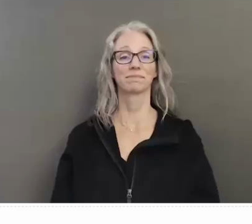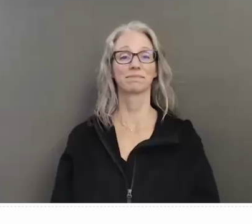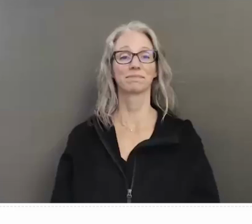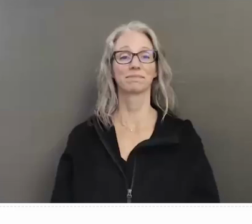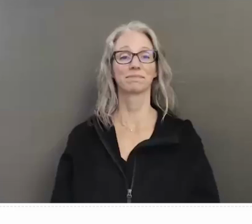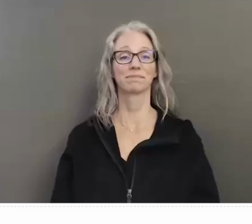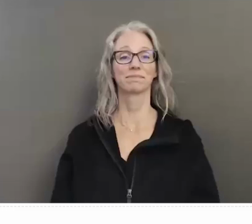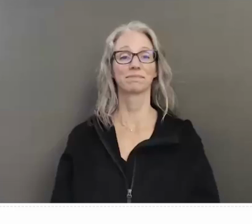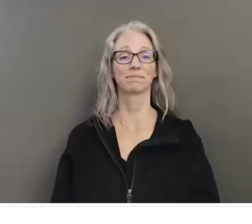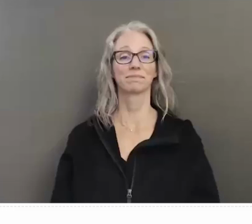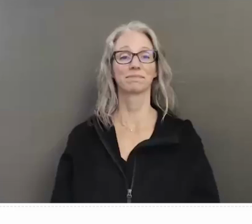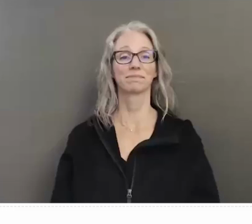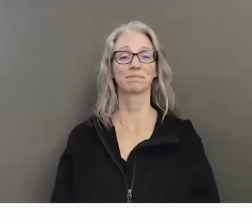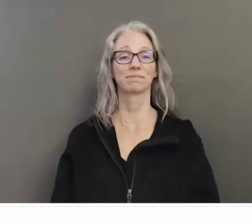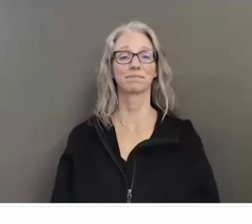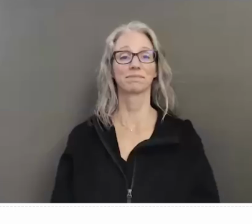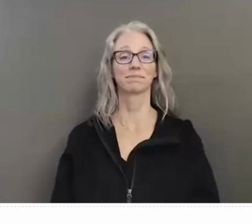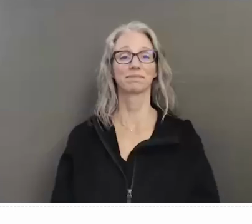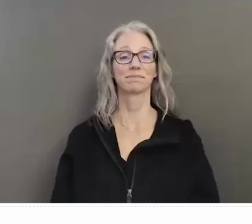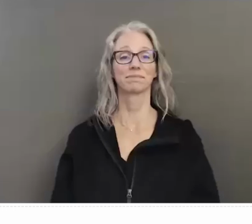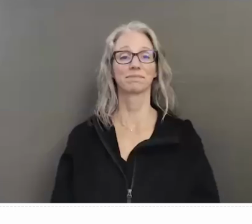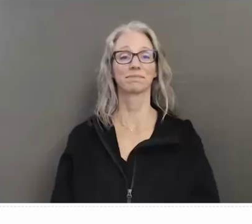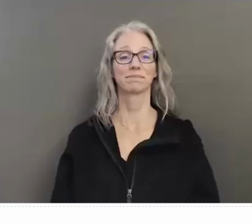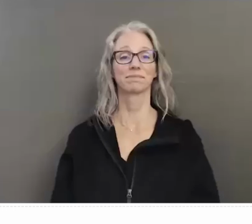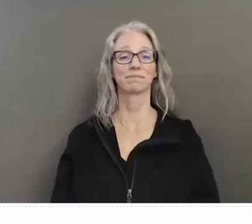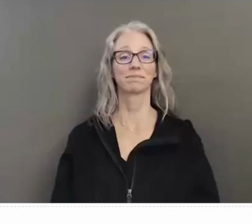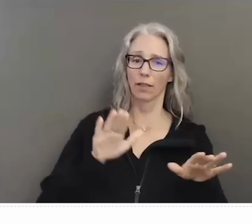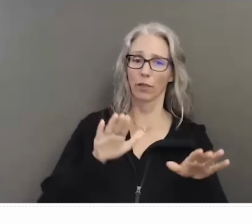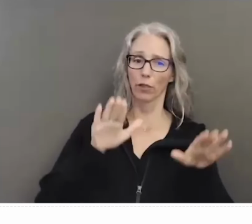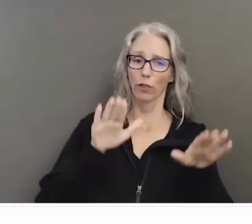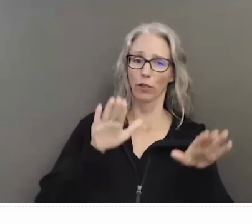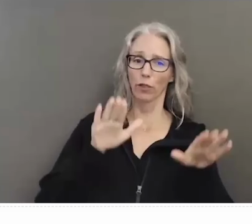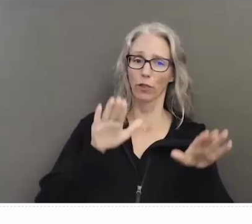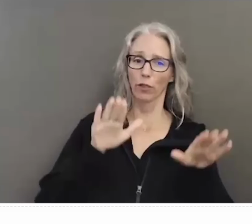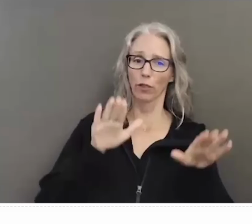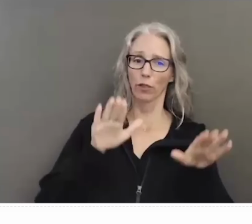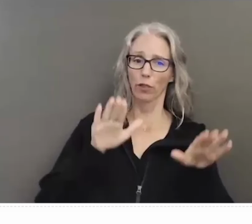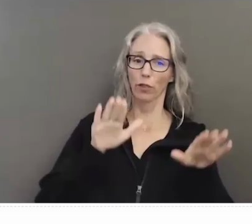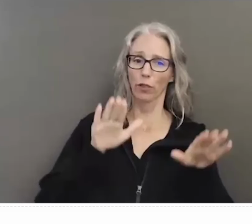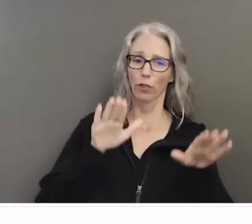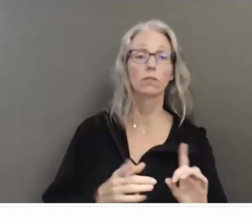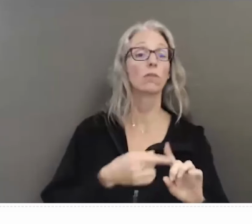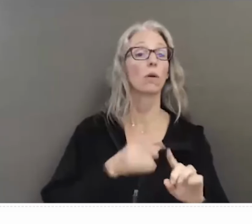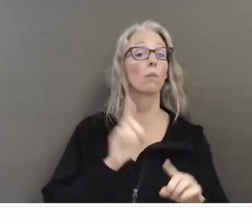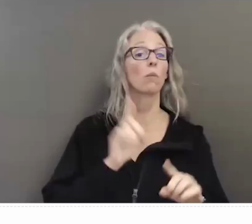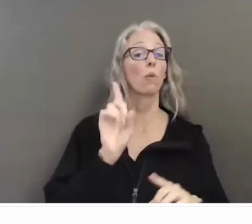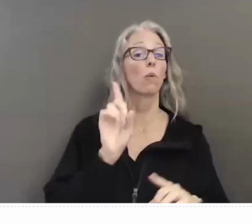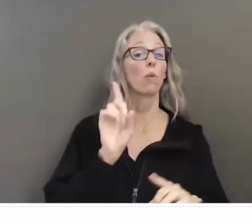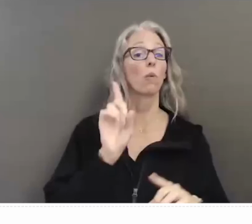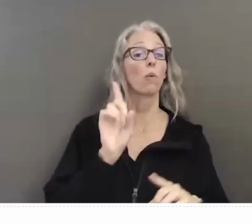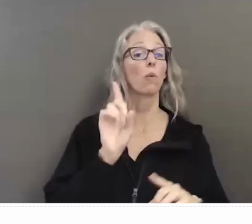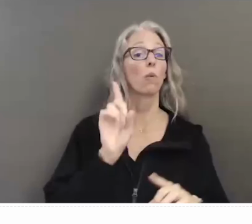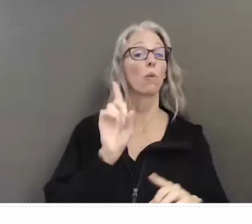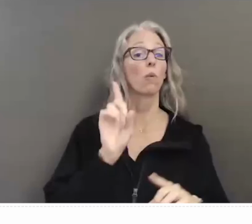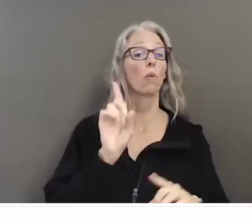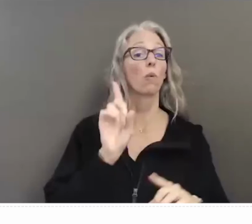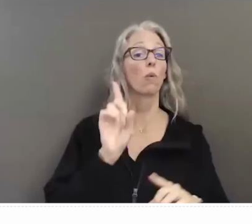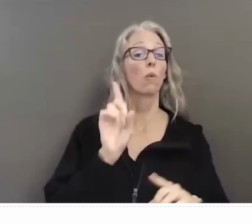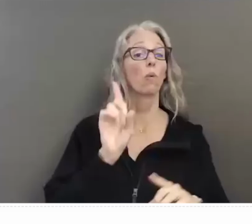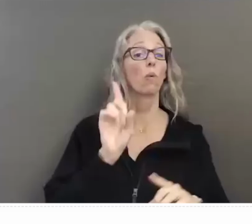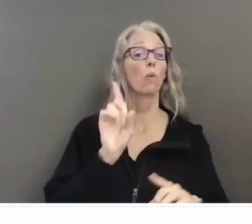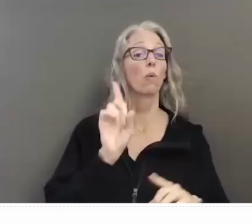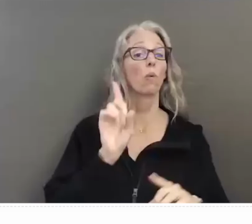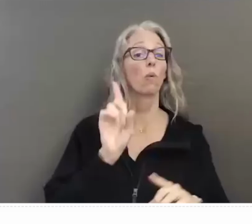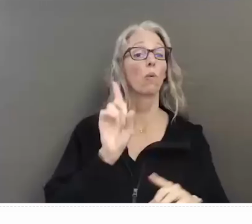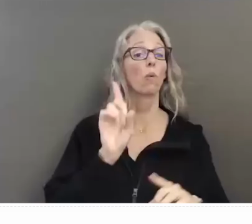moment to acknowledge that I'm a settler speaking to you from Toronto. I have the honor to be a guest on the traditional lands and waters of